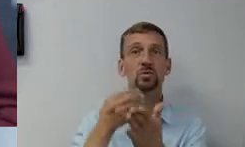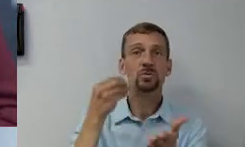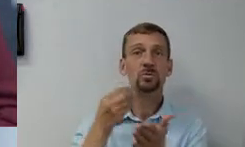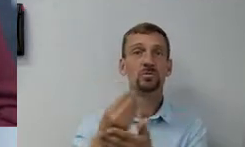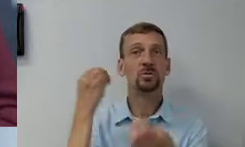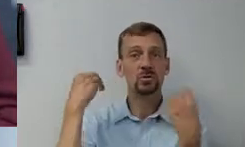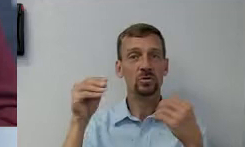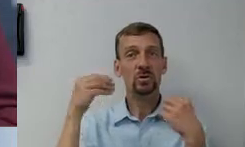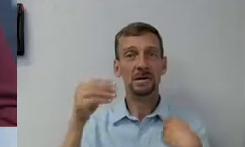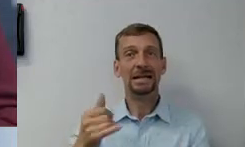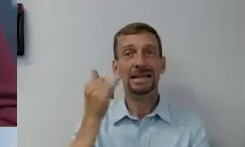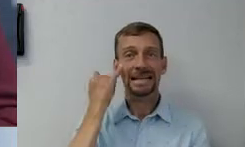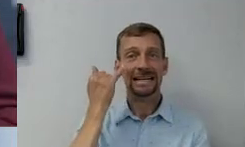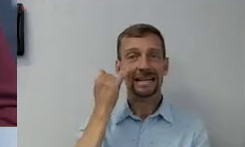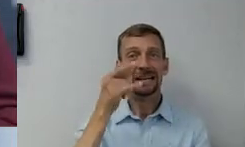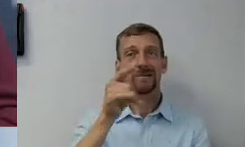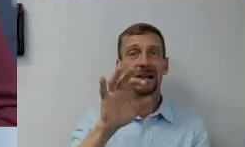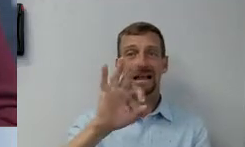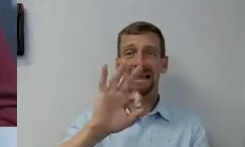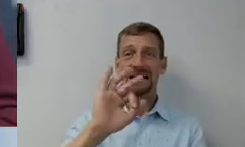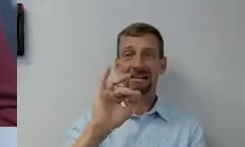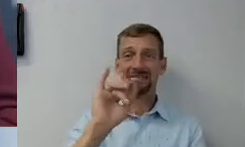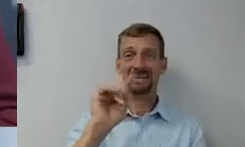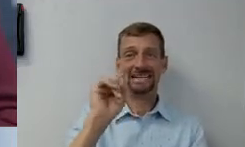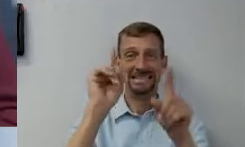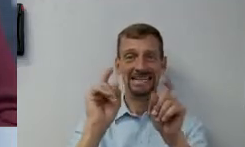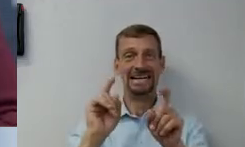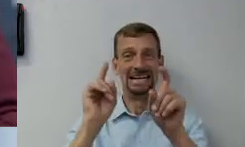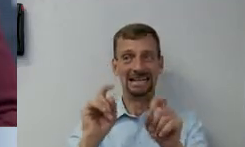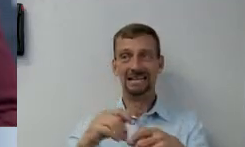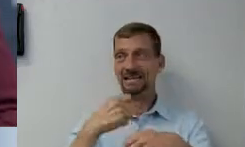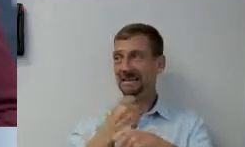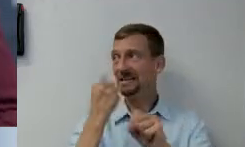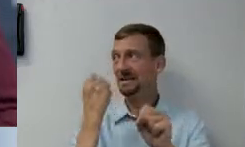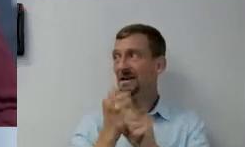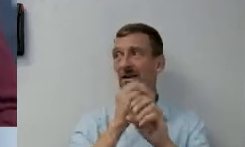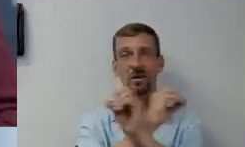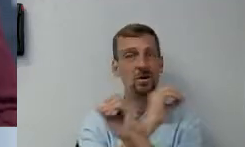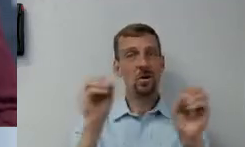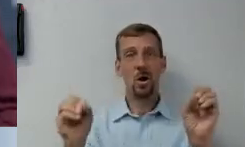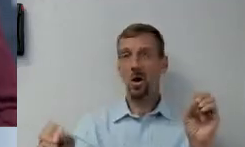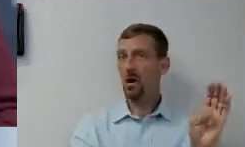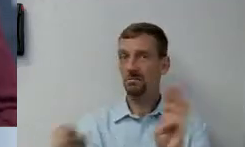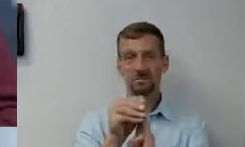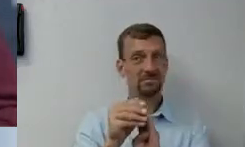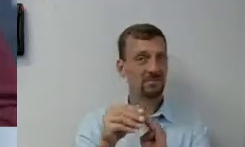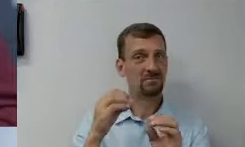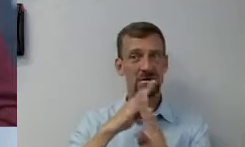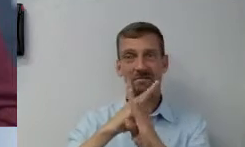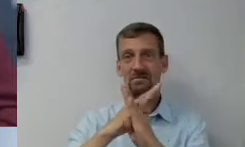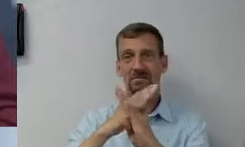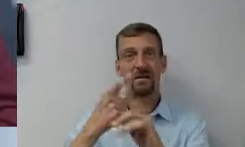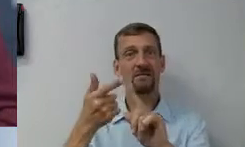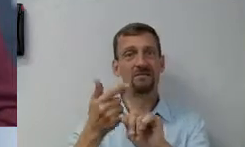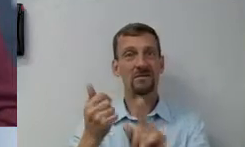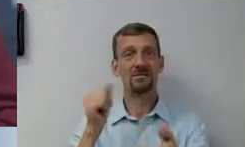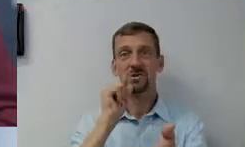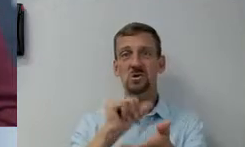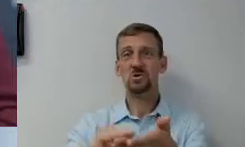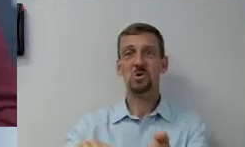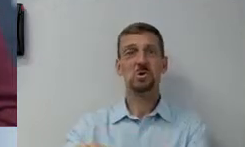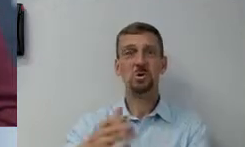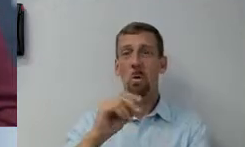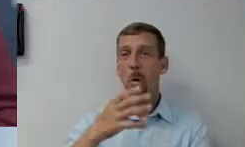unless you've been fit tested for an N95 mask, it's providing you no additional protection than what you'd get from a surgical mask or a cloth